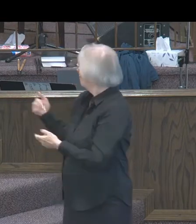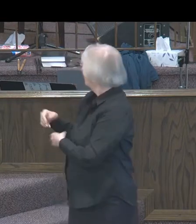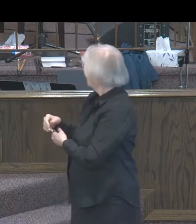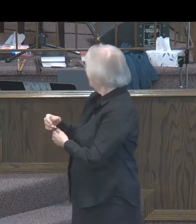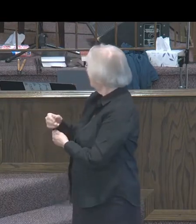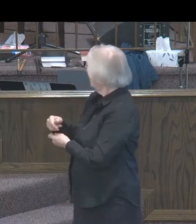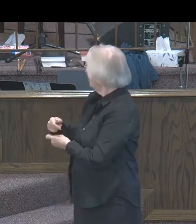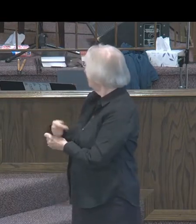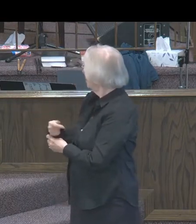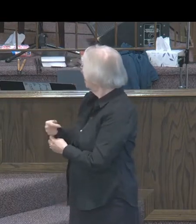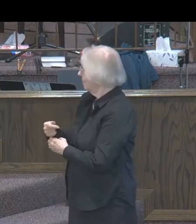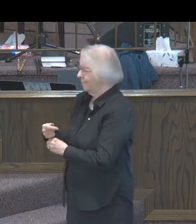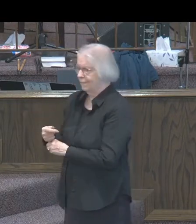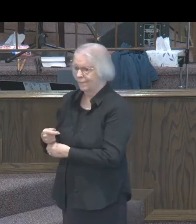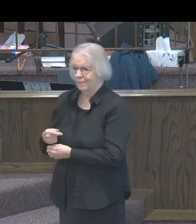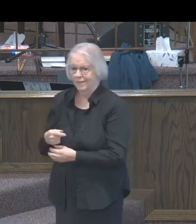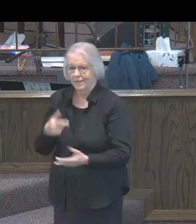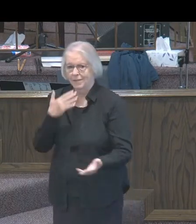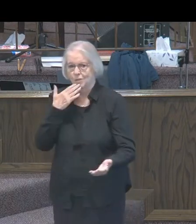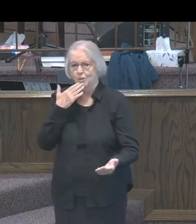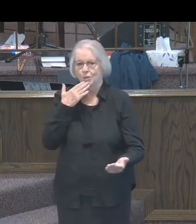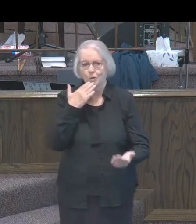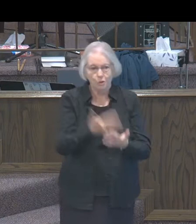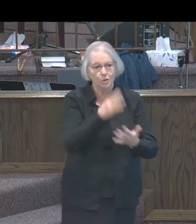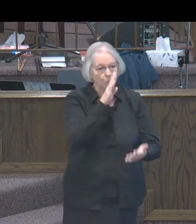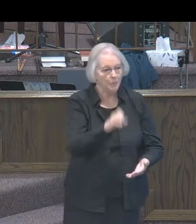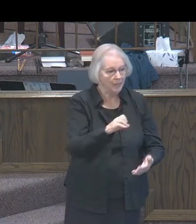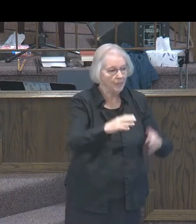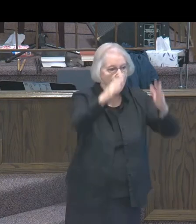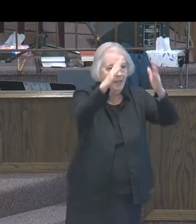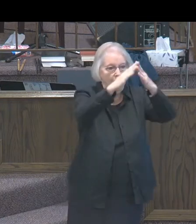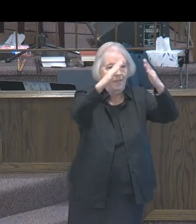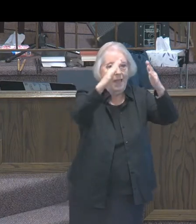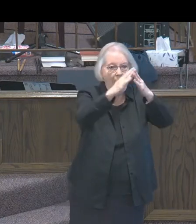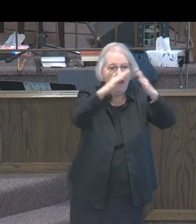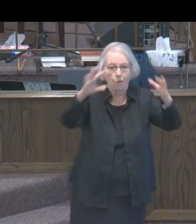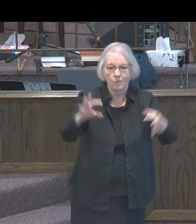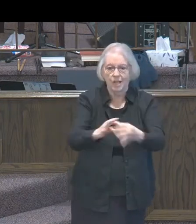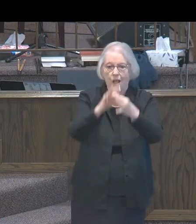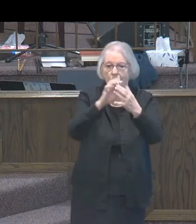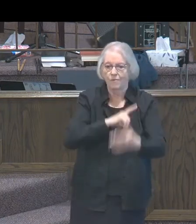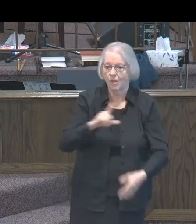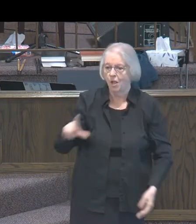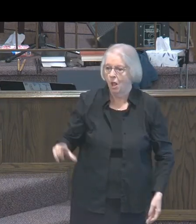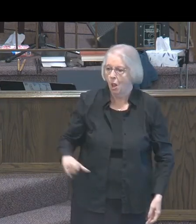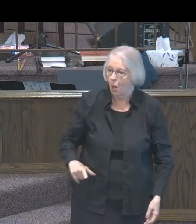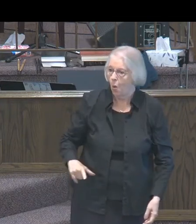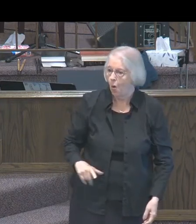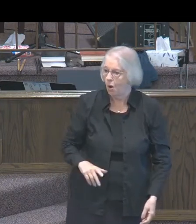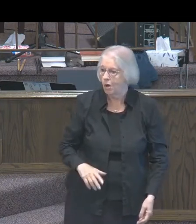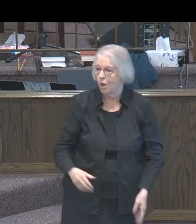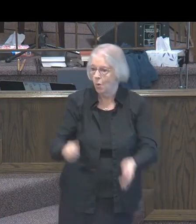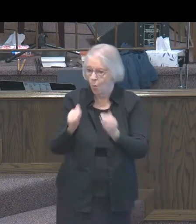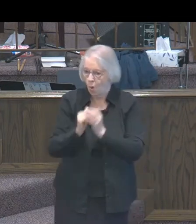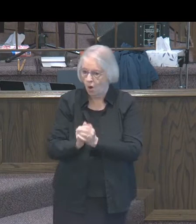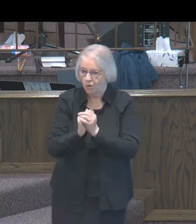Oh, it is good to be in the house of the Lord. It is good to worship with you and to celebrate, really, with